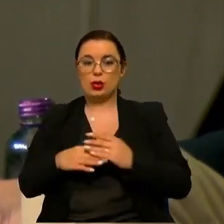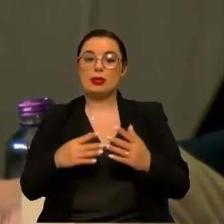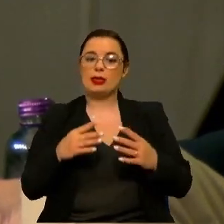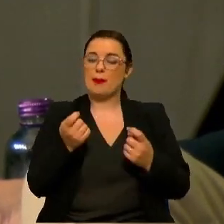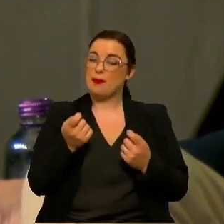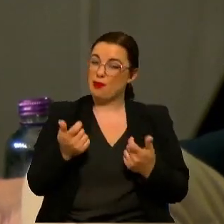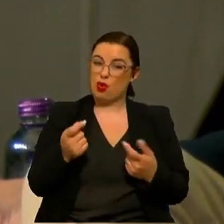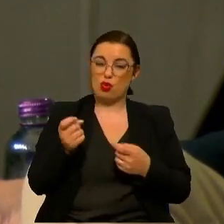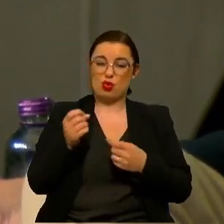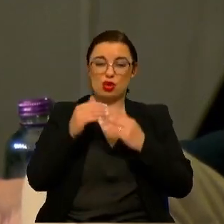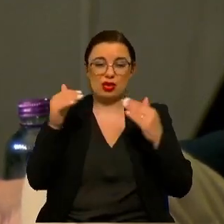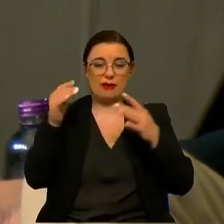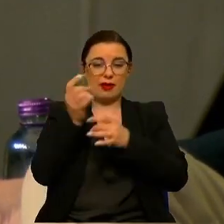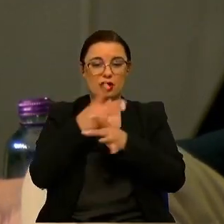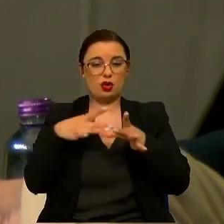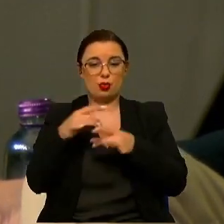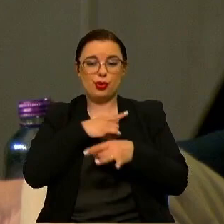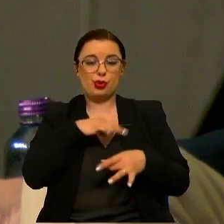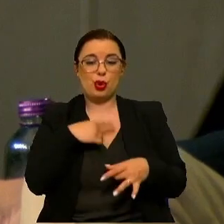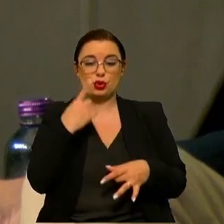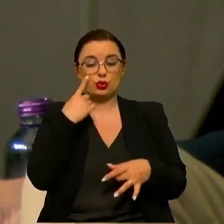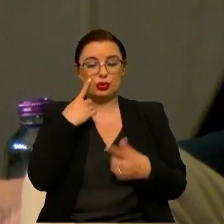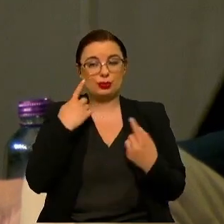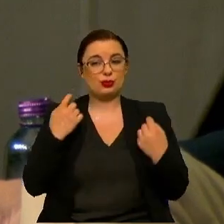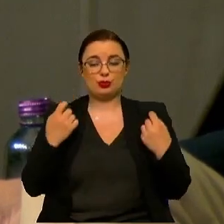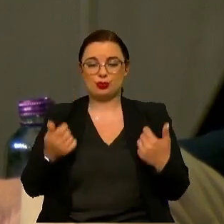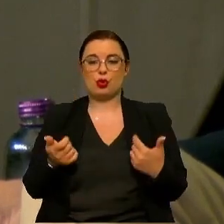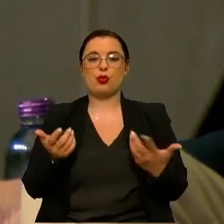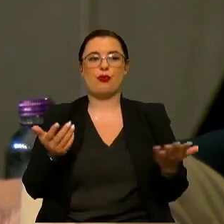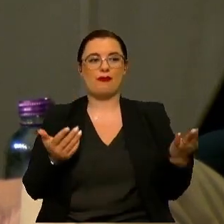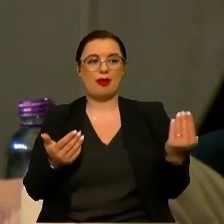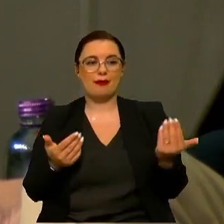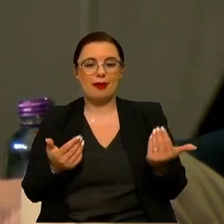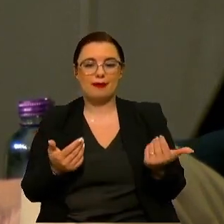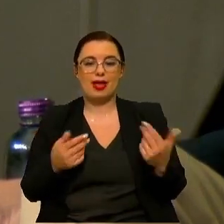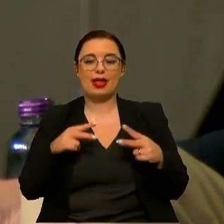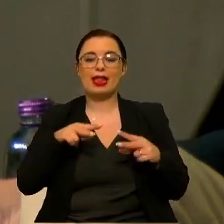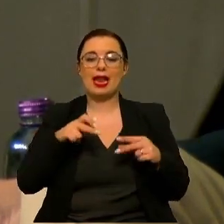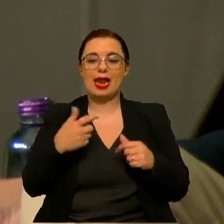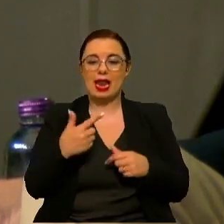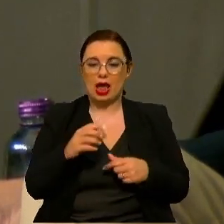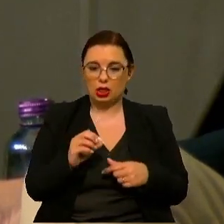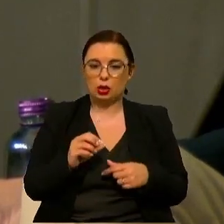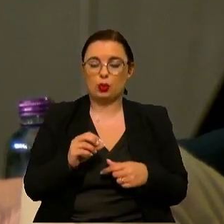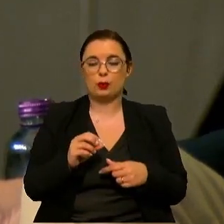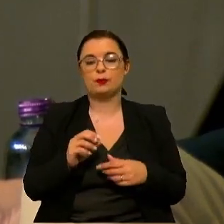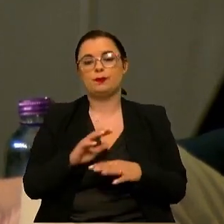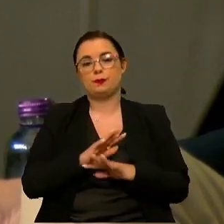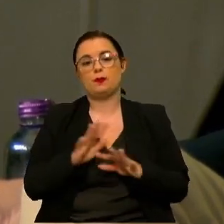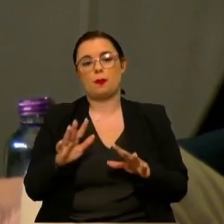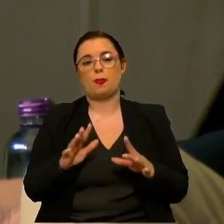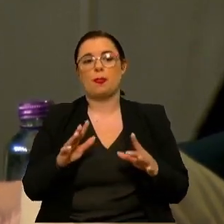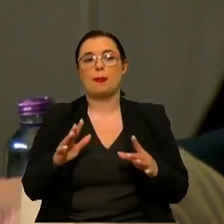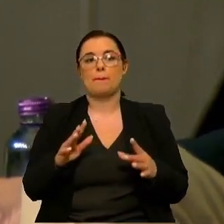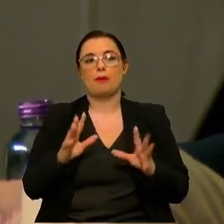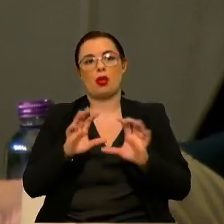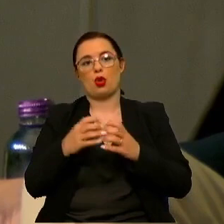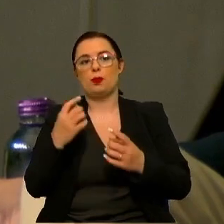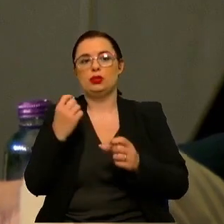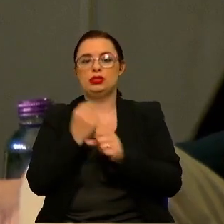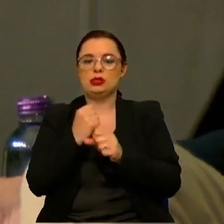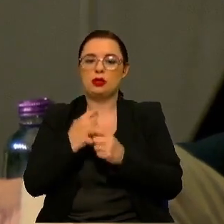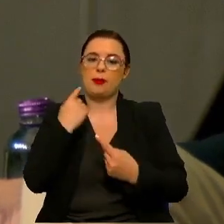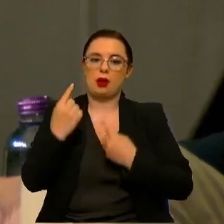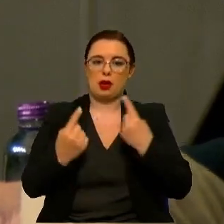on certification standardization at a European level not too long ago from NATO, from